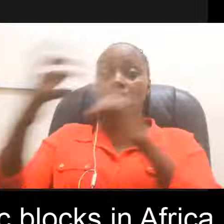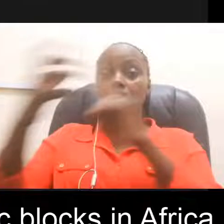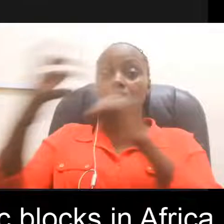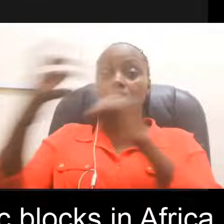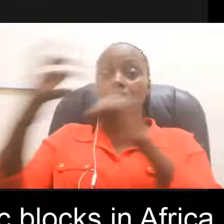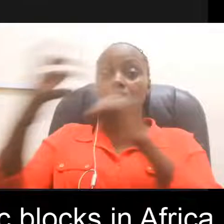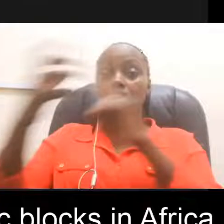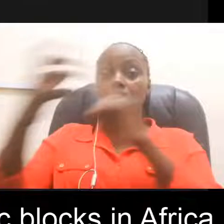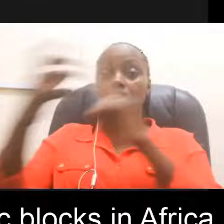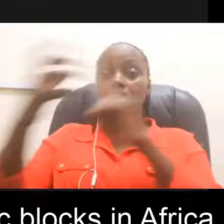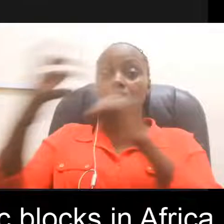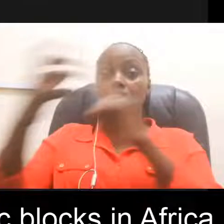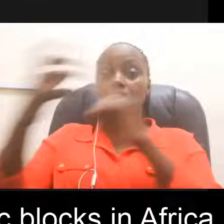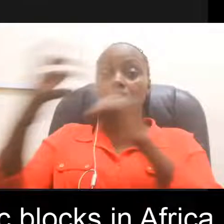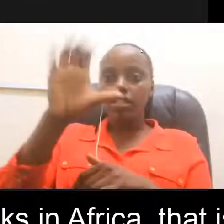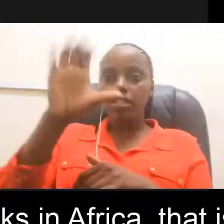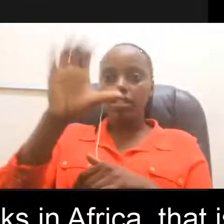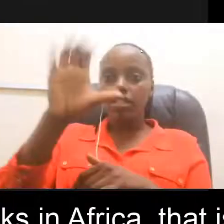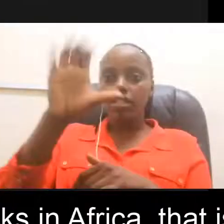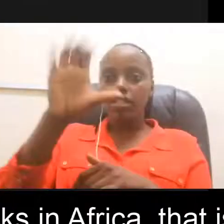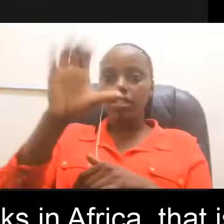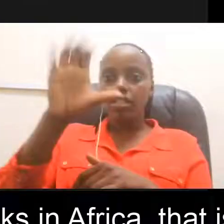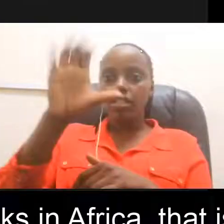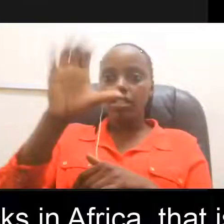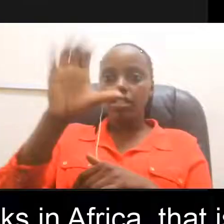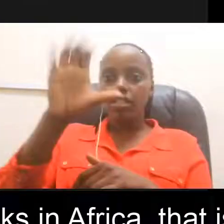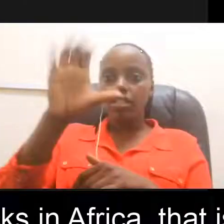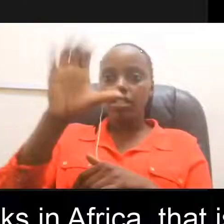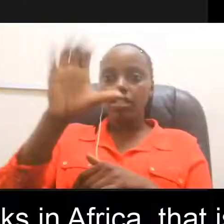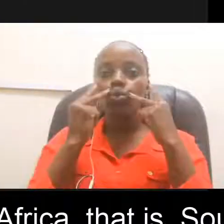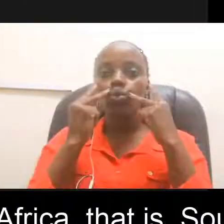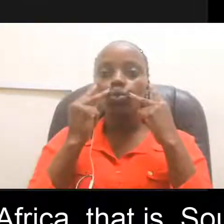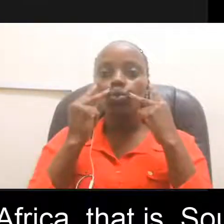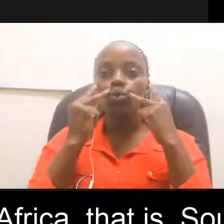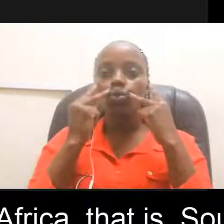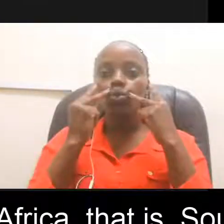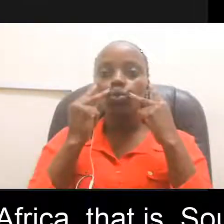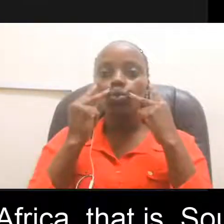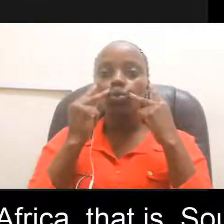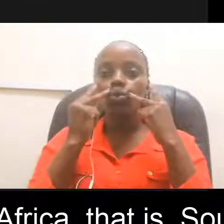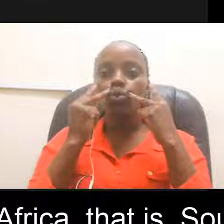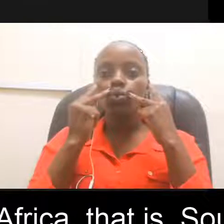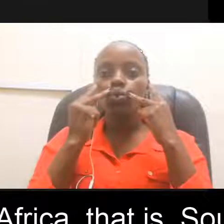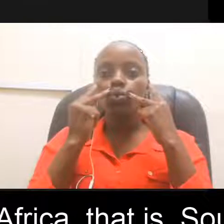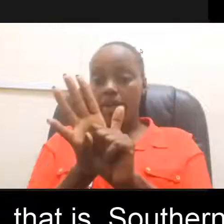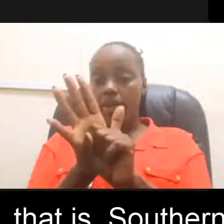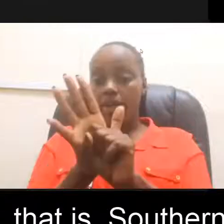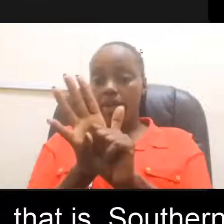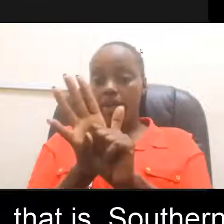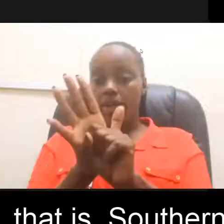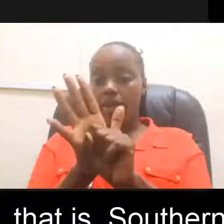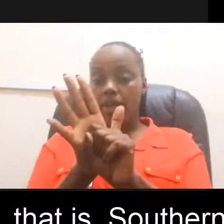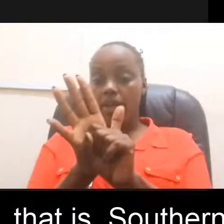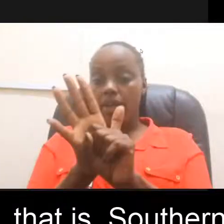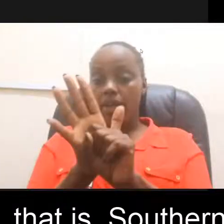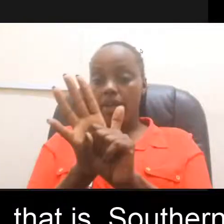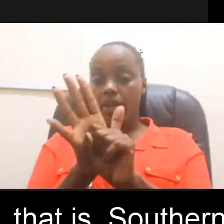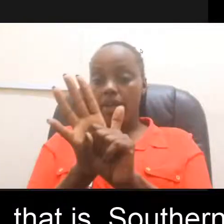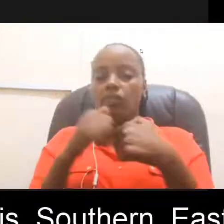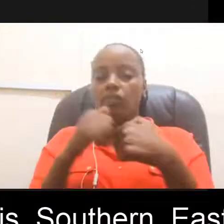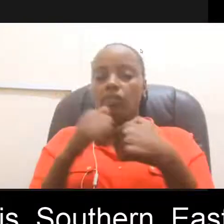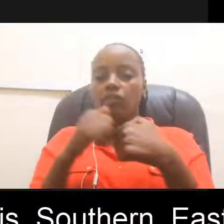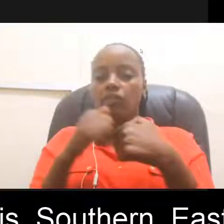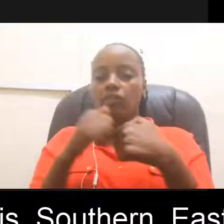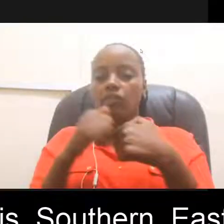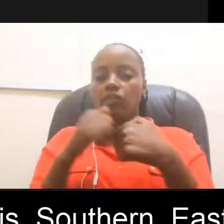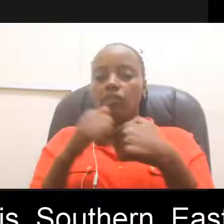CSO Forum sustainability. As you saw, the COVID-19 pandemic made us scramble around a little bit,